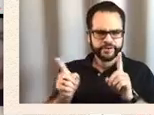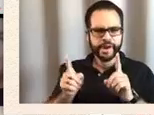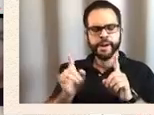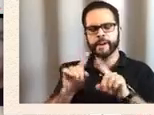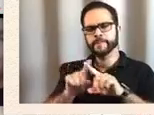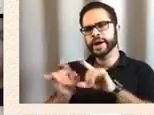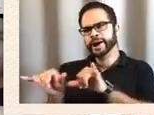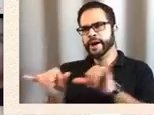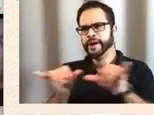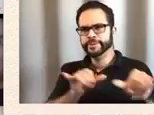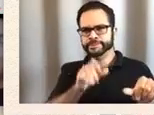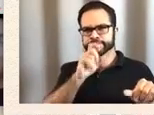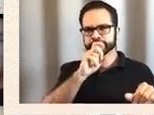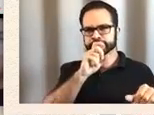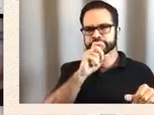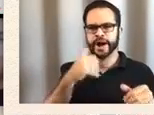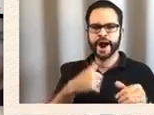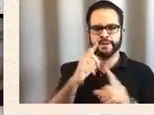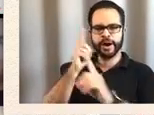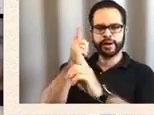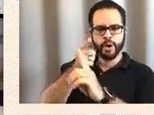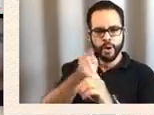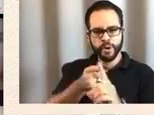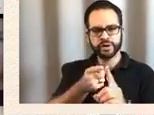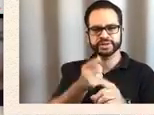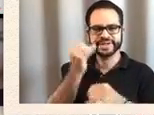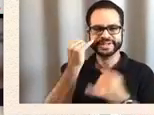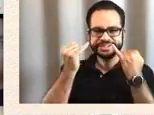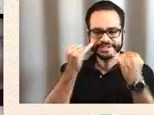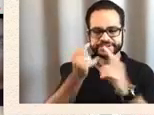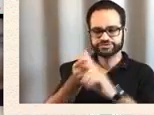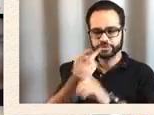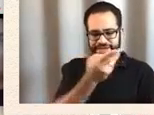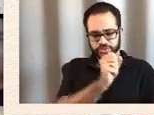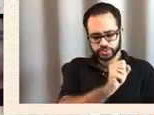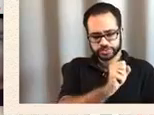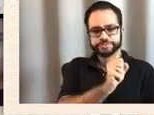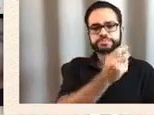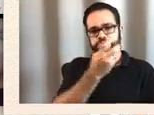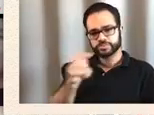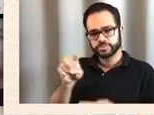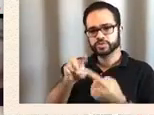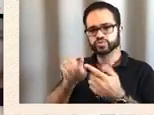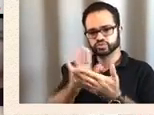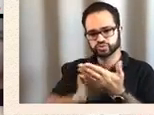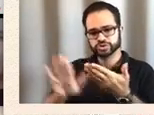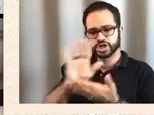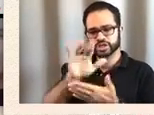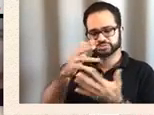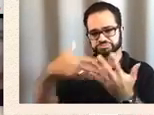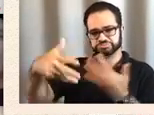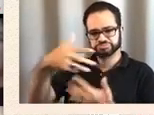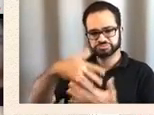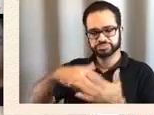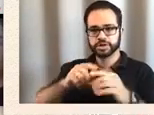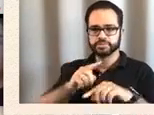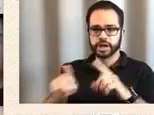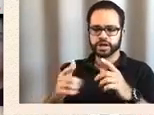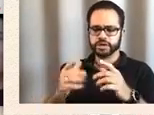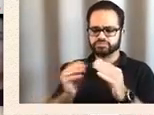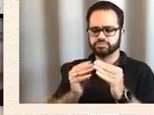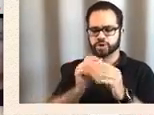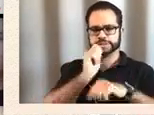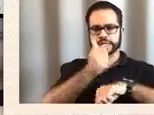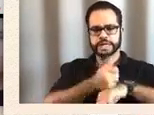same goals and ideas from high school to the college kind of atmosphere. But it's a lot more organized and